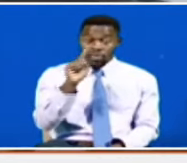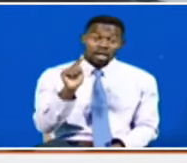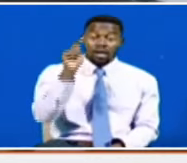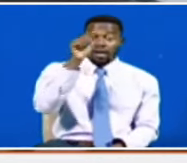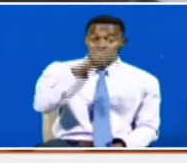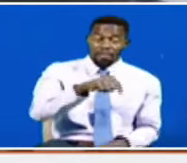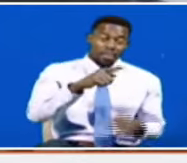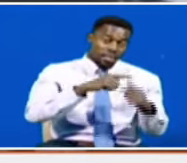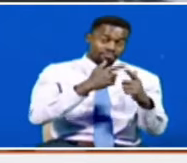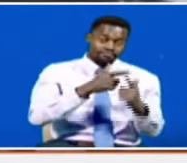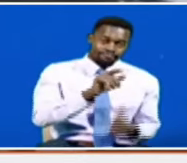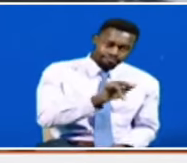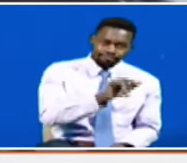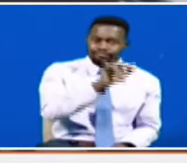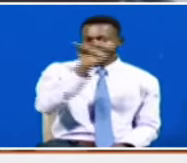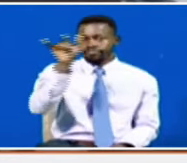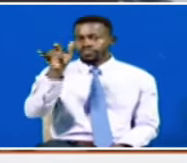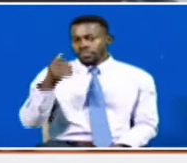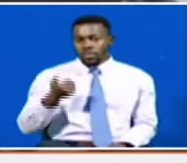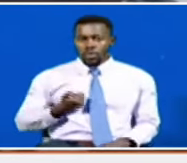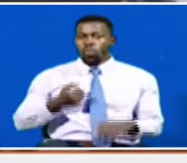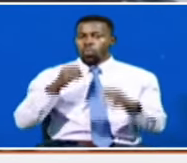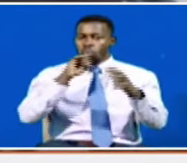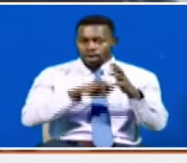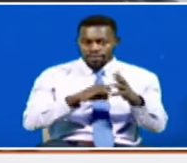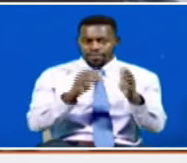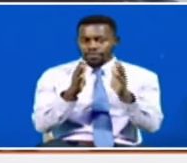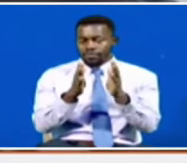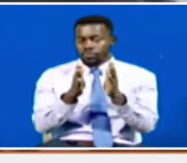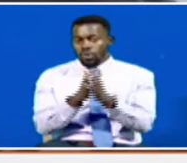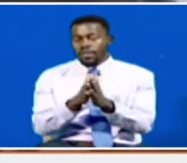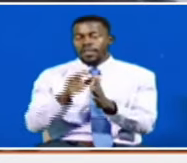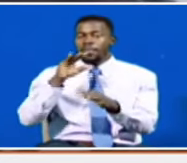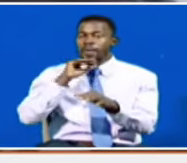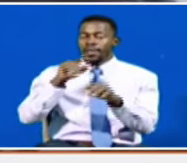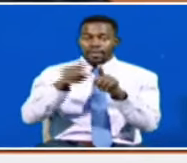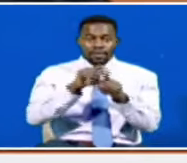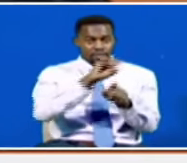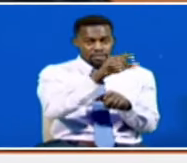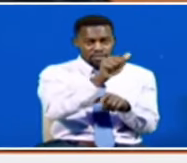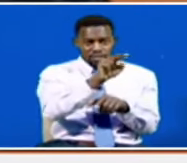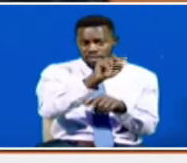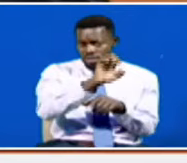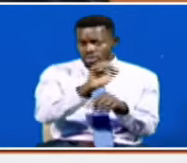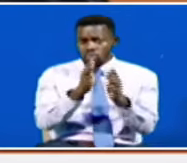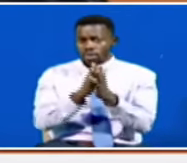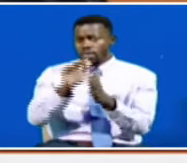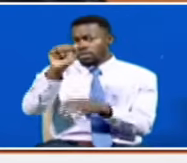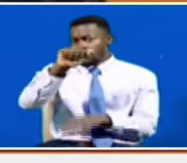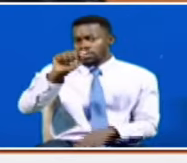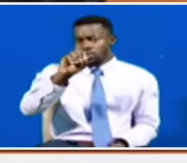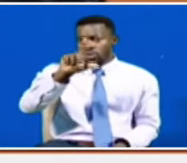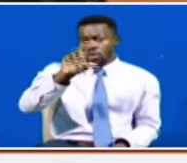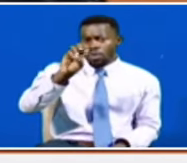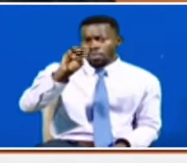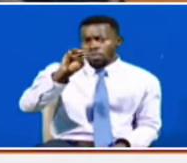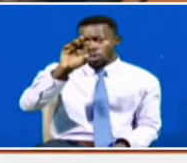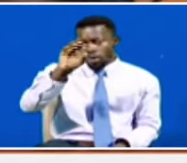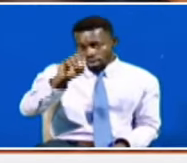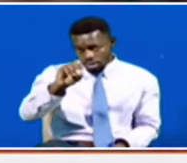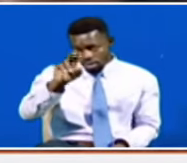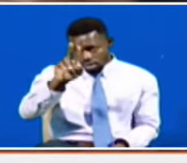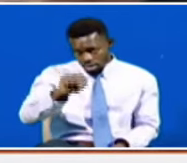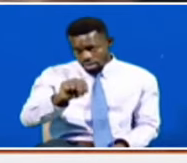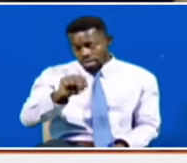the arraignment of Wairia's spouse, Jane Waigwe, and her brother, Solomon Mutura, who pleaded they be given an hour to deliver a